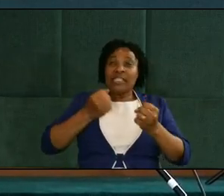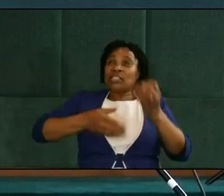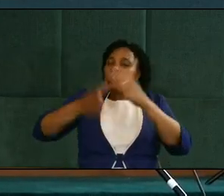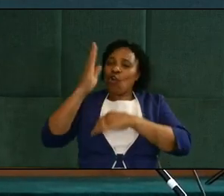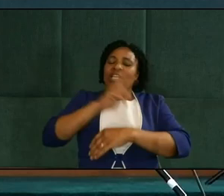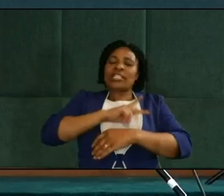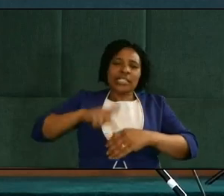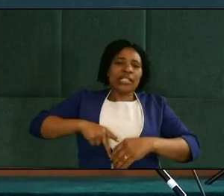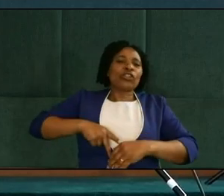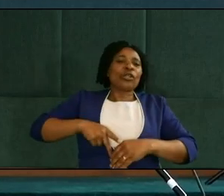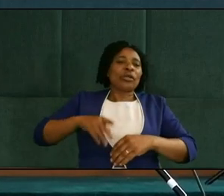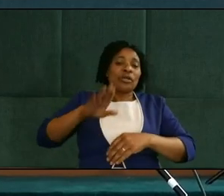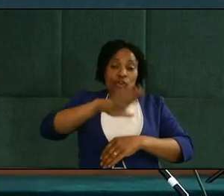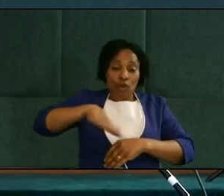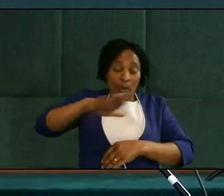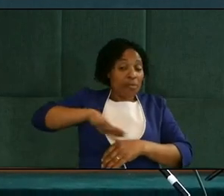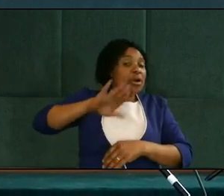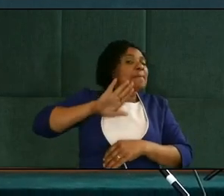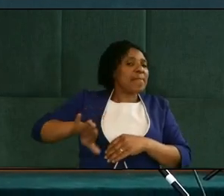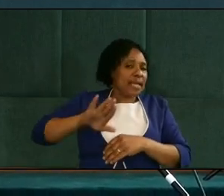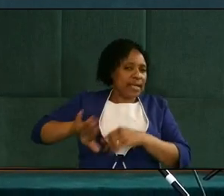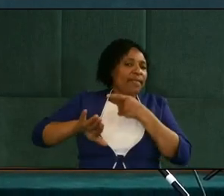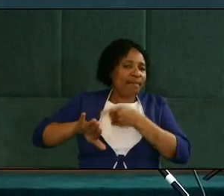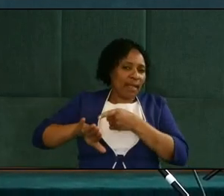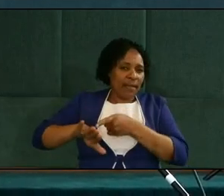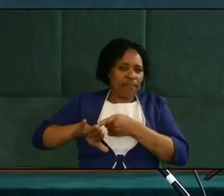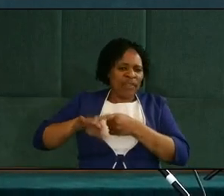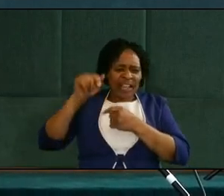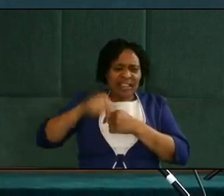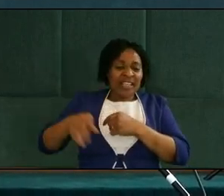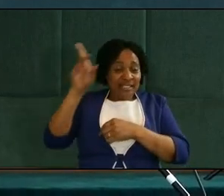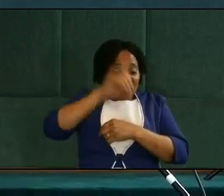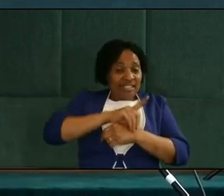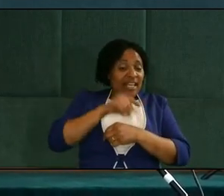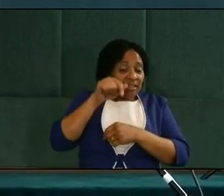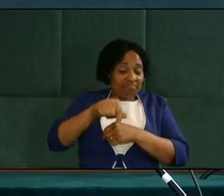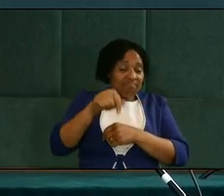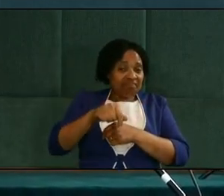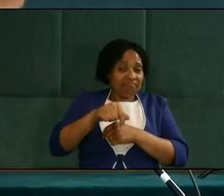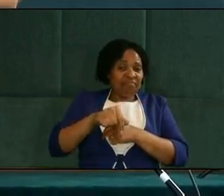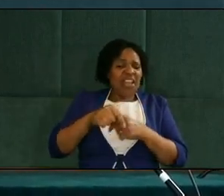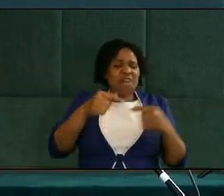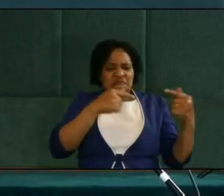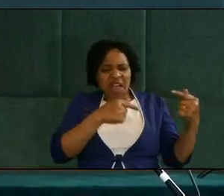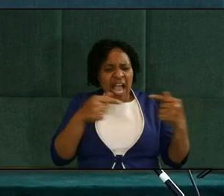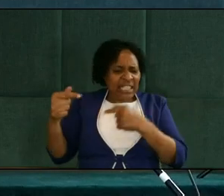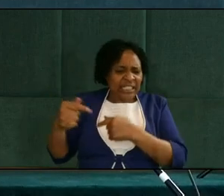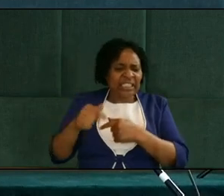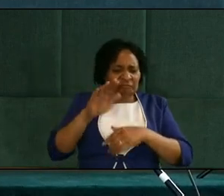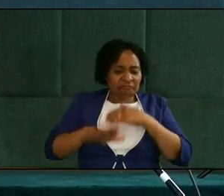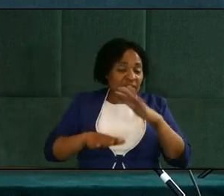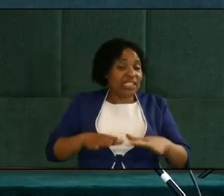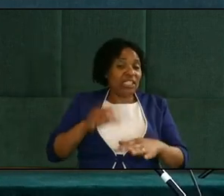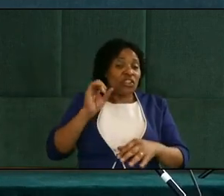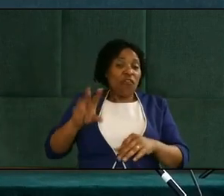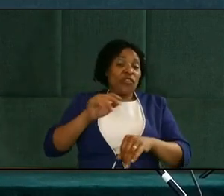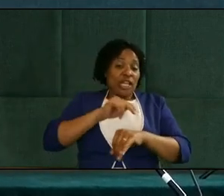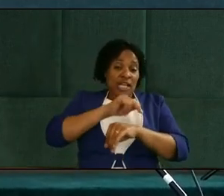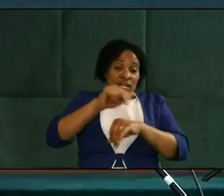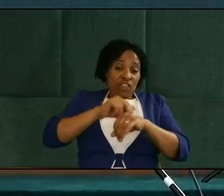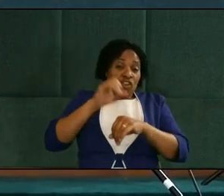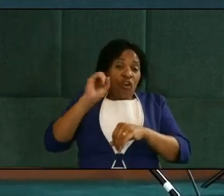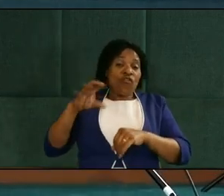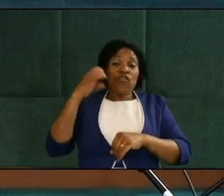kingdom. God says, in the days of these fragmented, infighting toes of the nation of Europe,